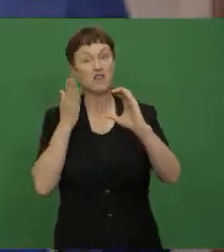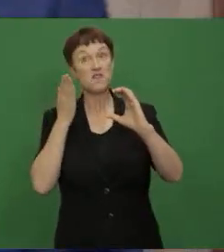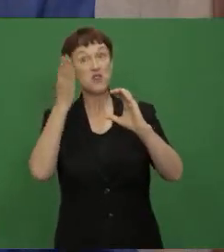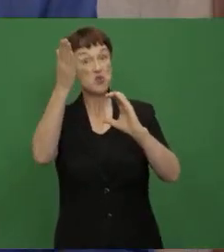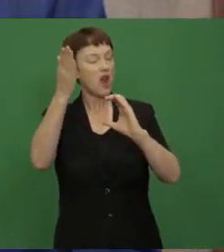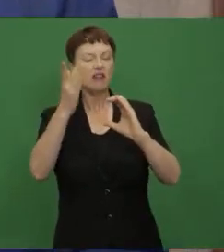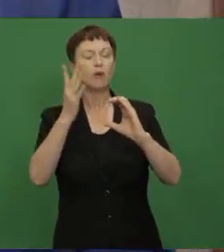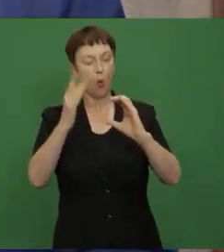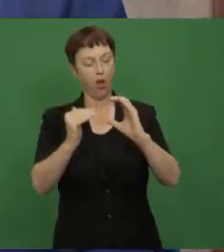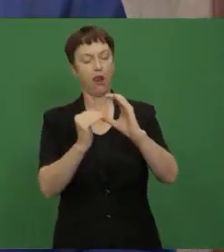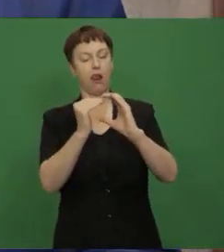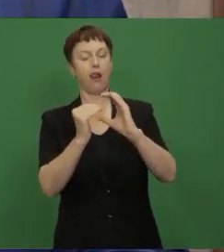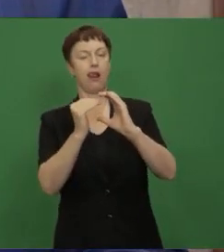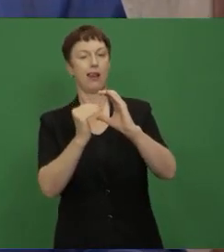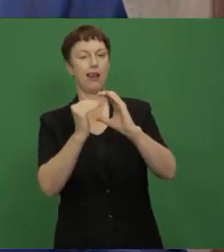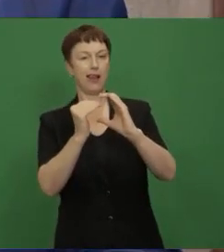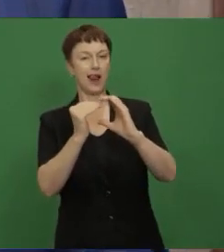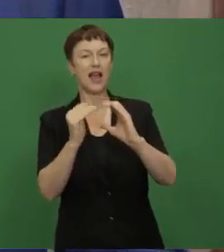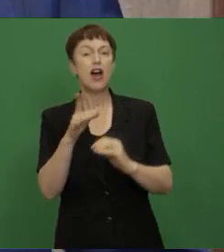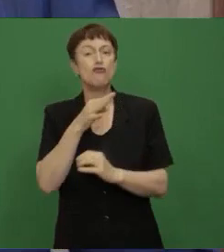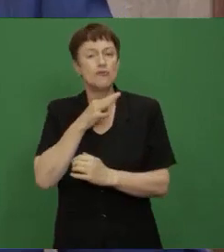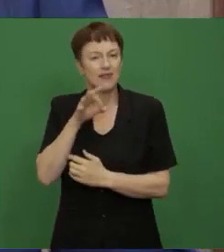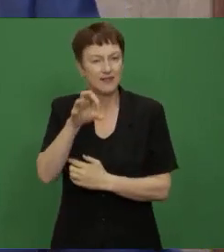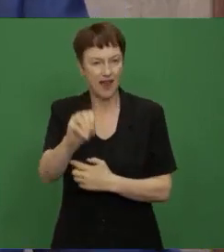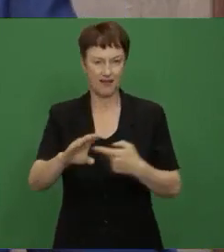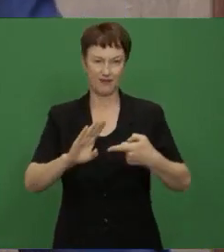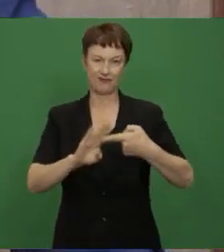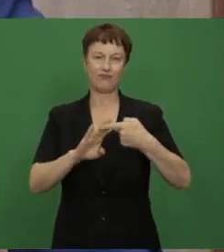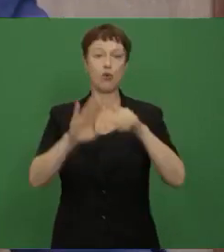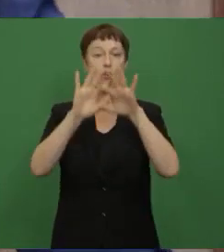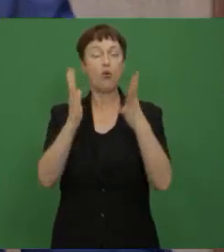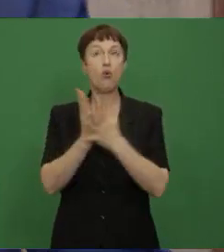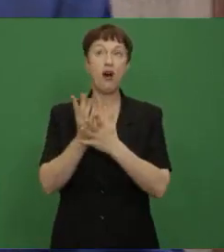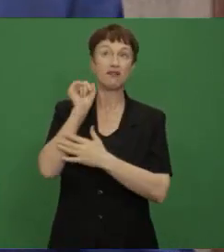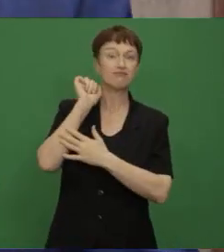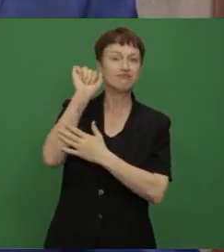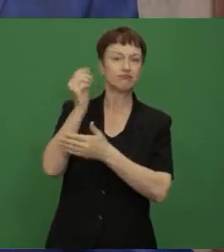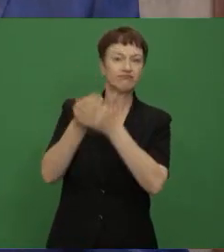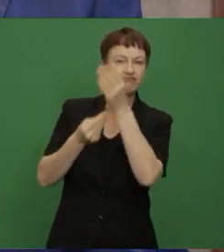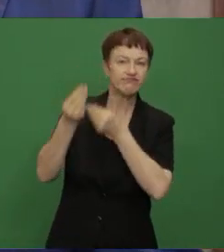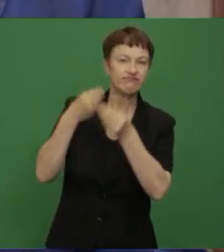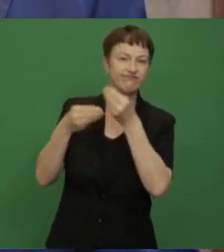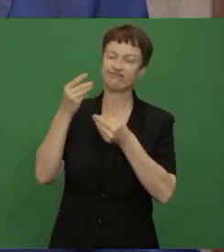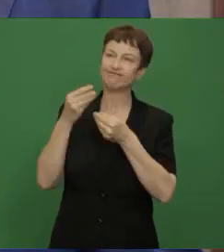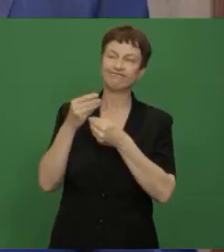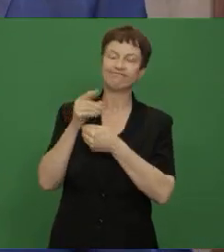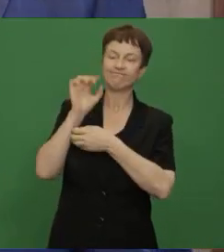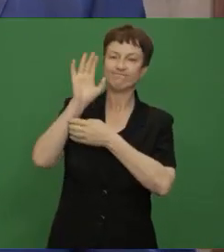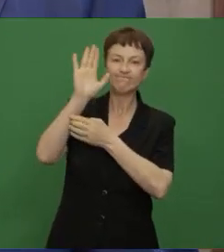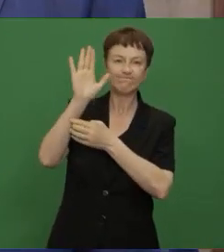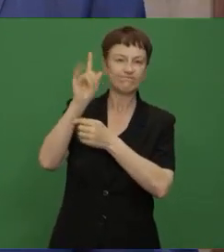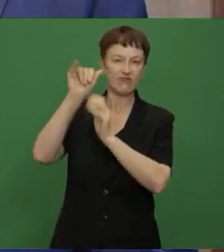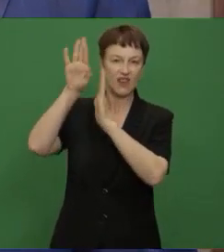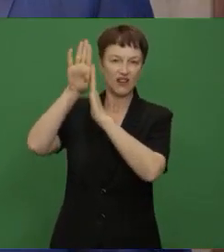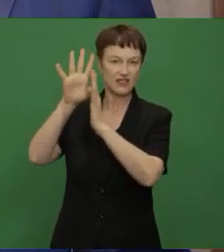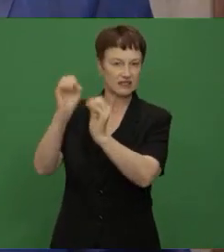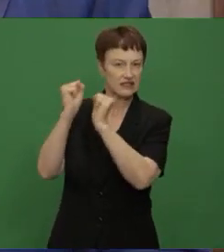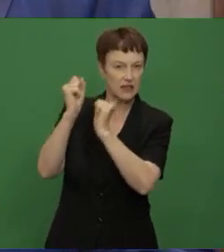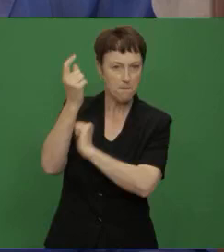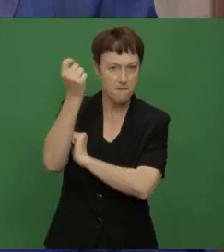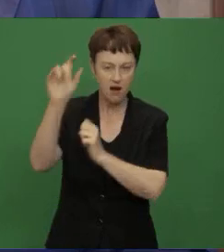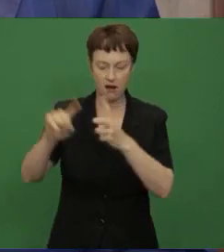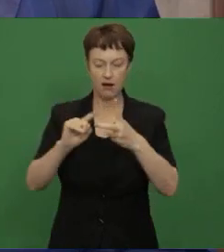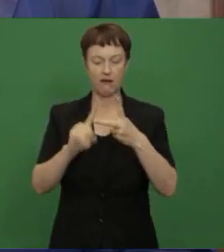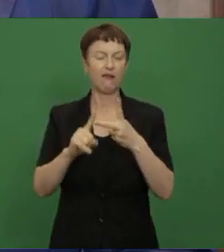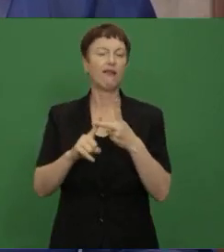global financial conditions, a weaker exchange rate, higher wage growth, international